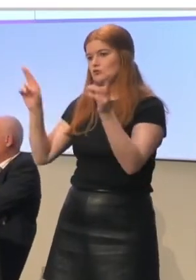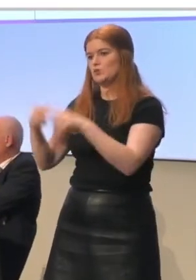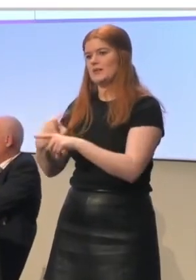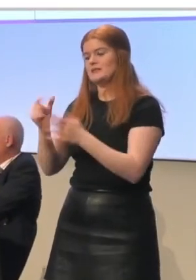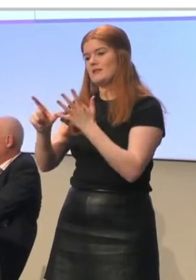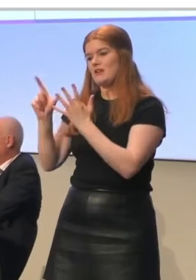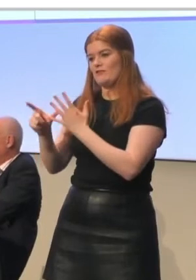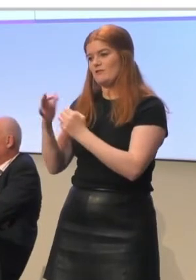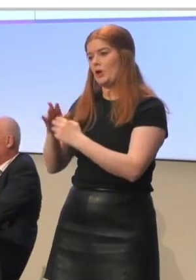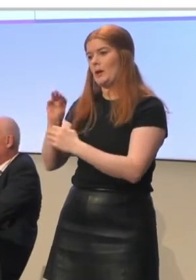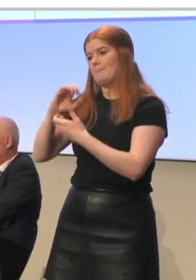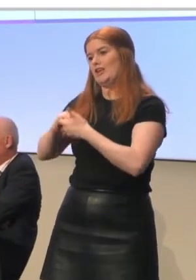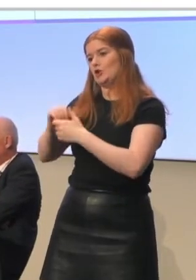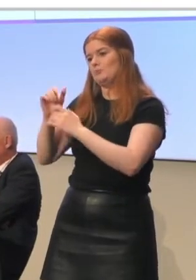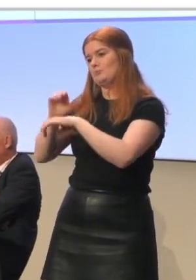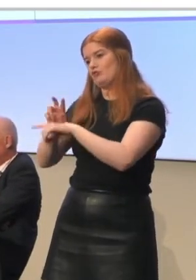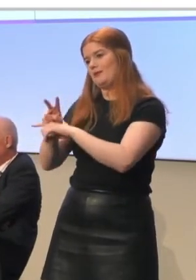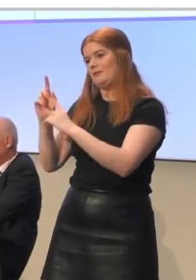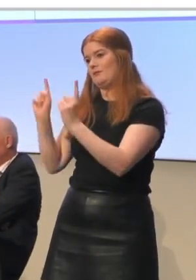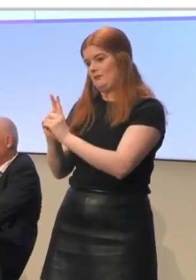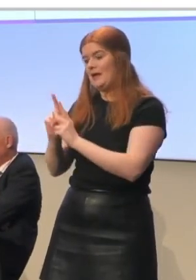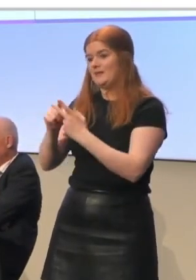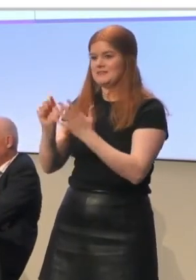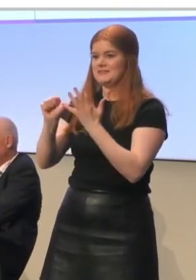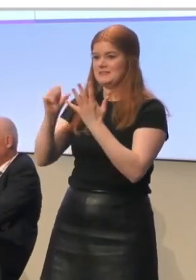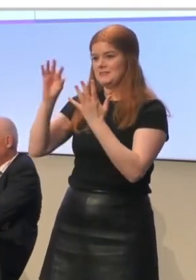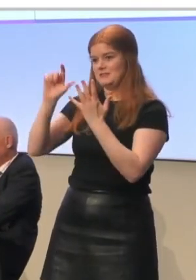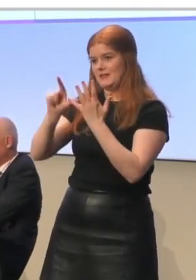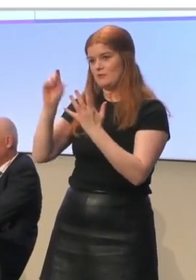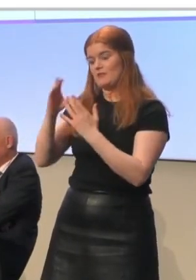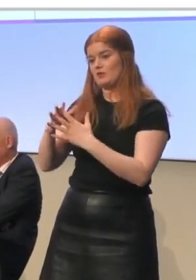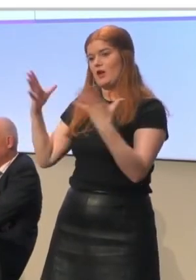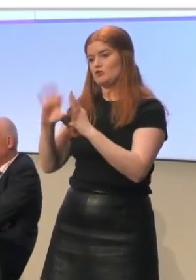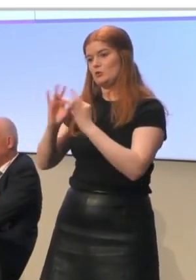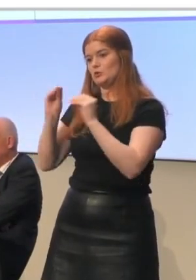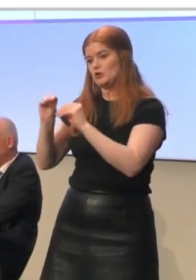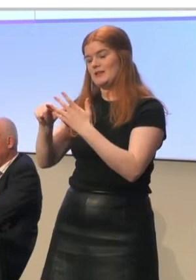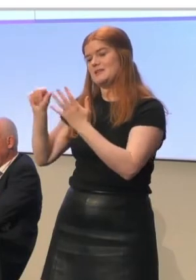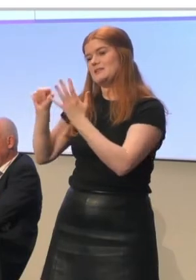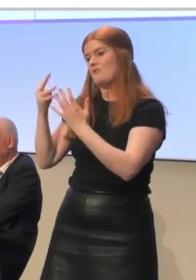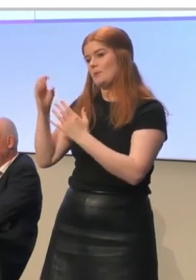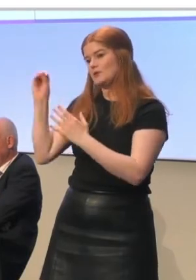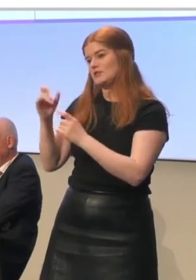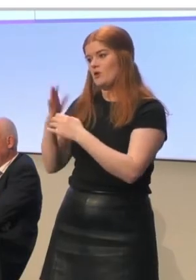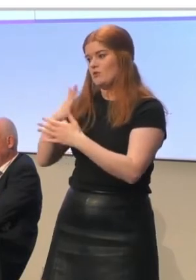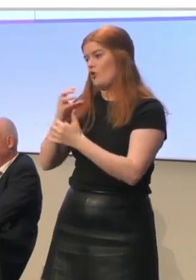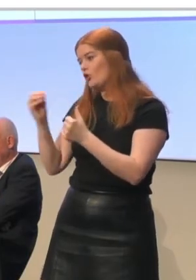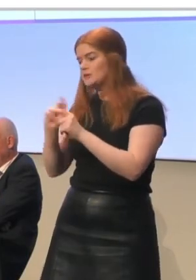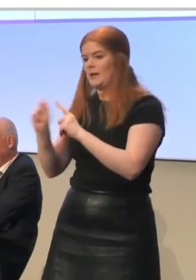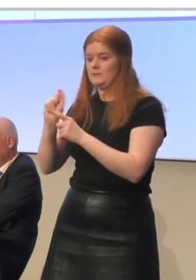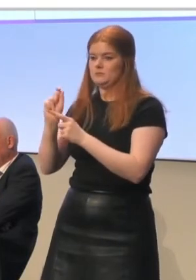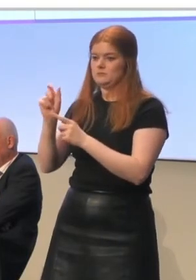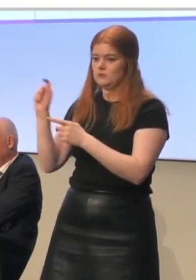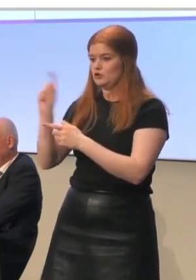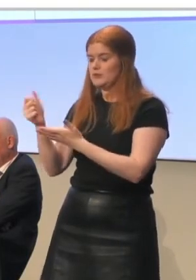77% for peer mentoring, 67% for large group tuition, and then 64% for other types of subject supports.